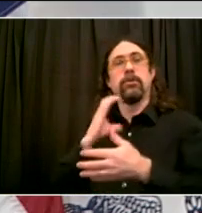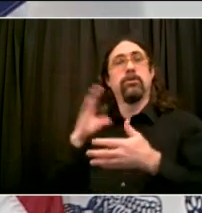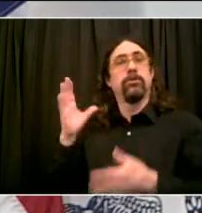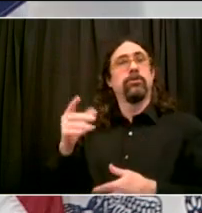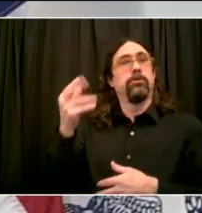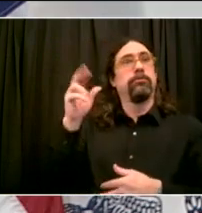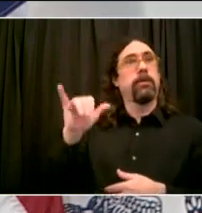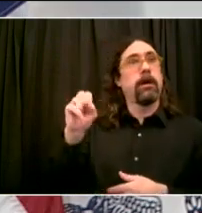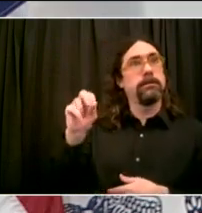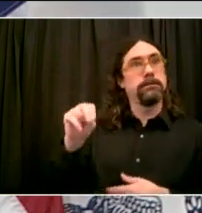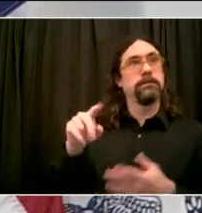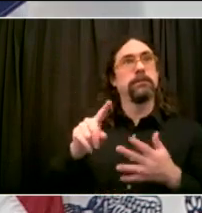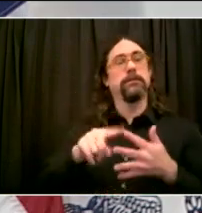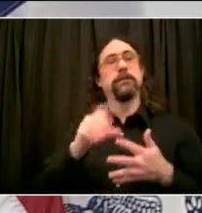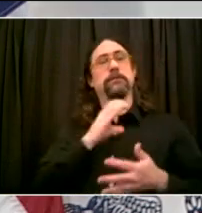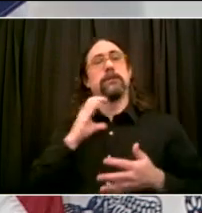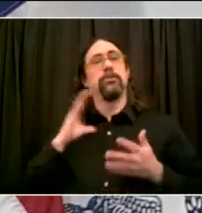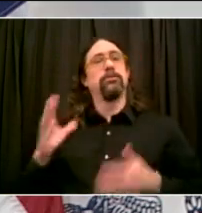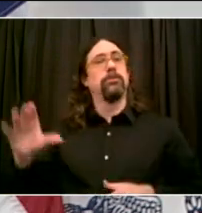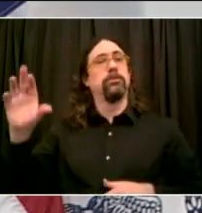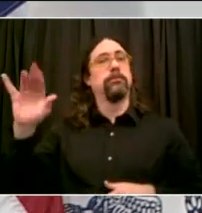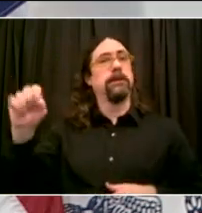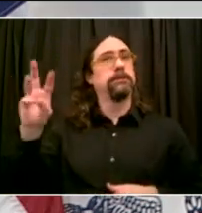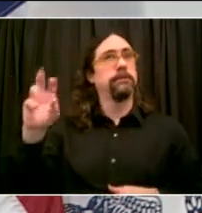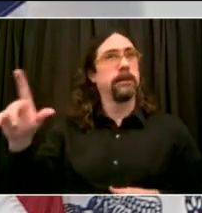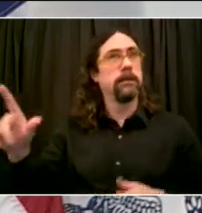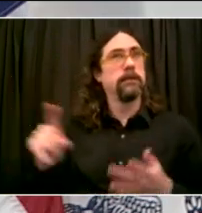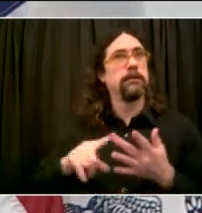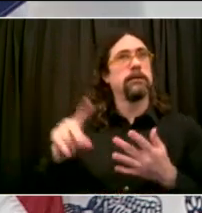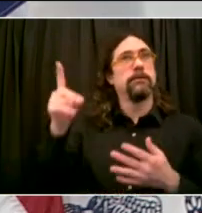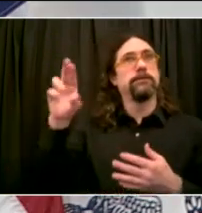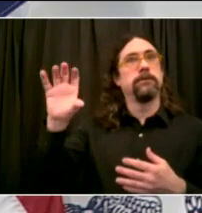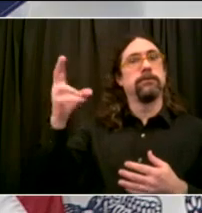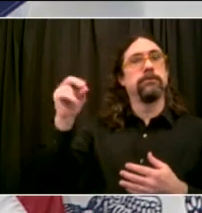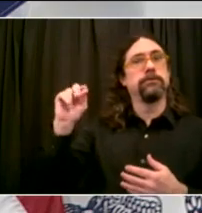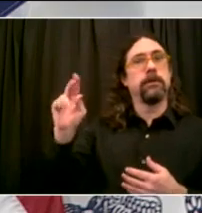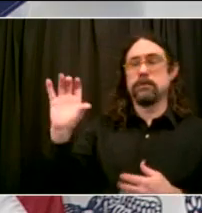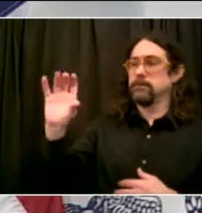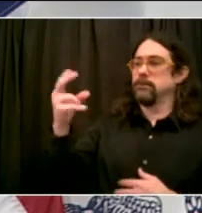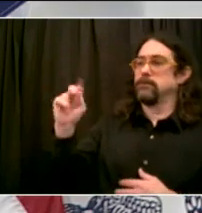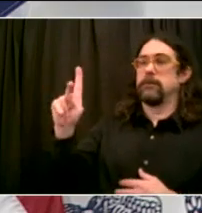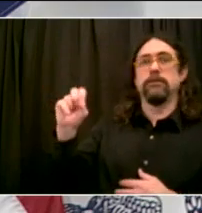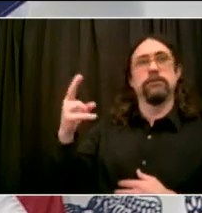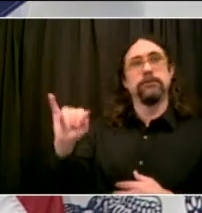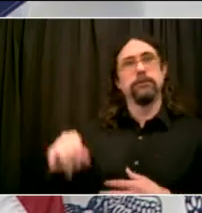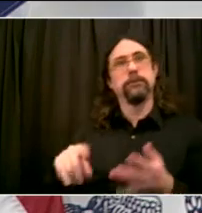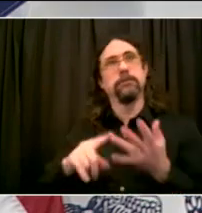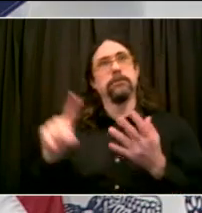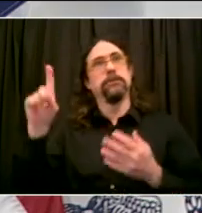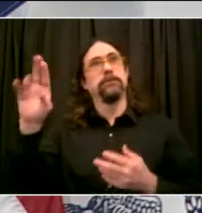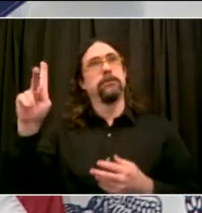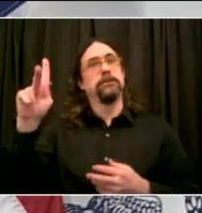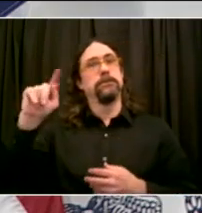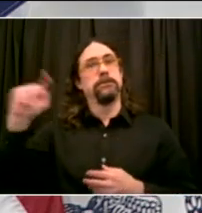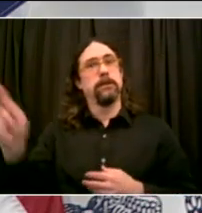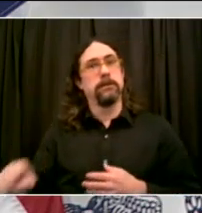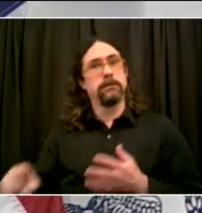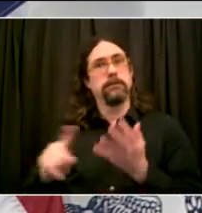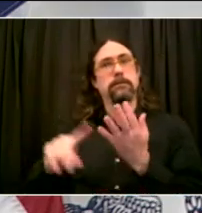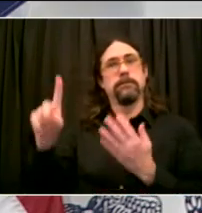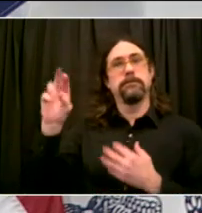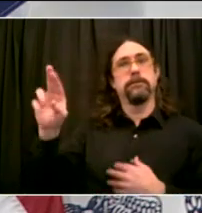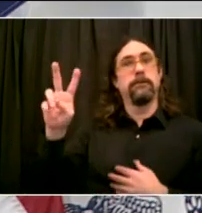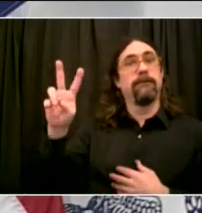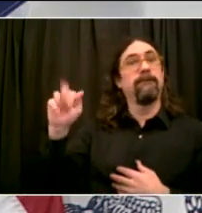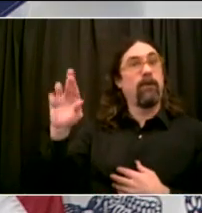Chachki, Health and Hospital CEO Dr. Mitchell Katz, and Senior Advisor Dr. Jay Varma. With that, we'll go to Bob from the Chief